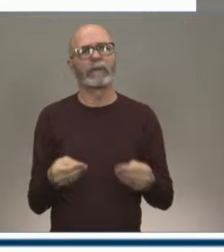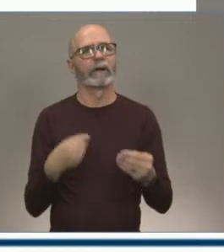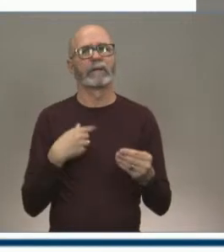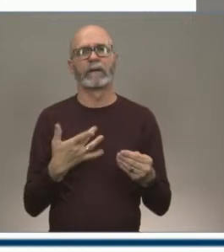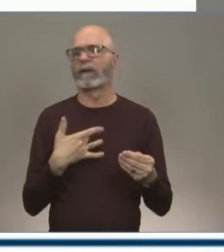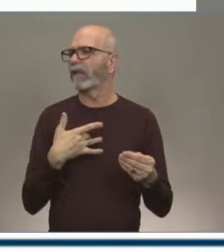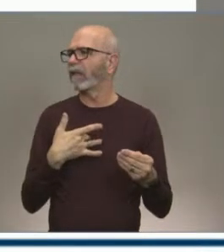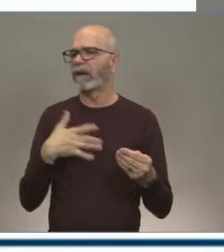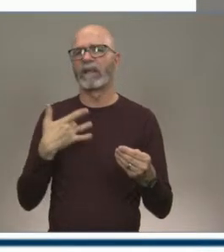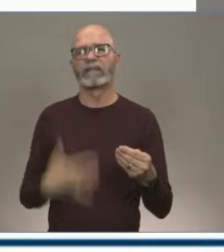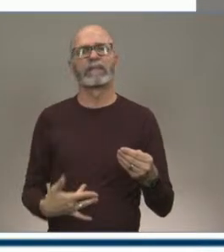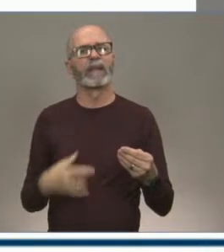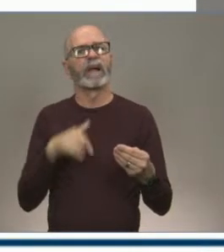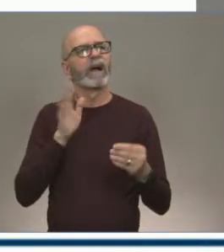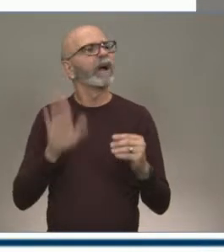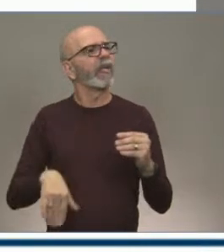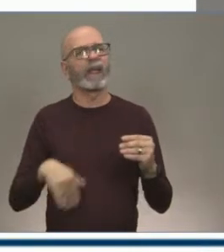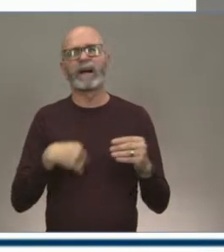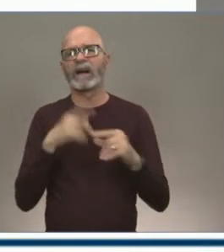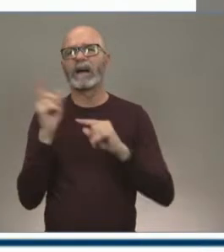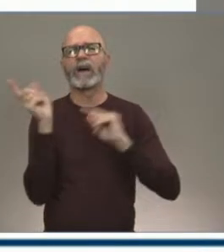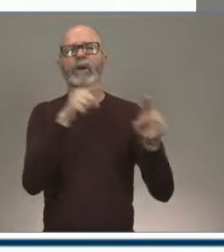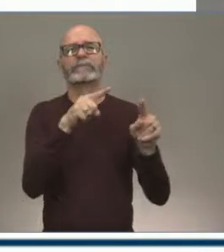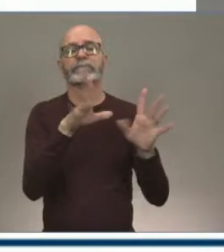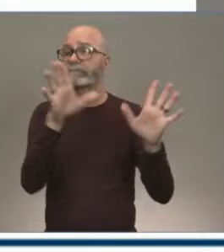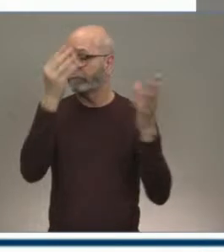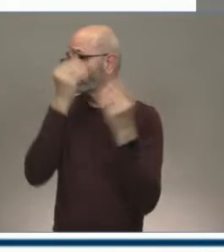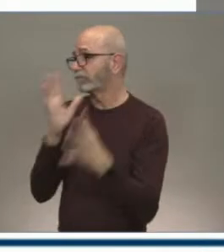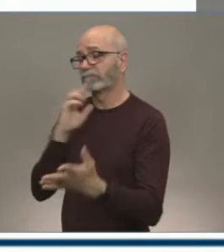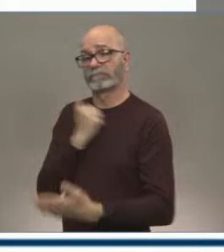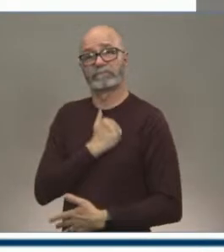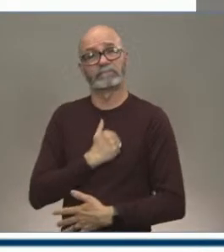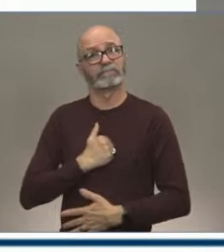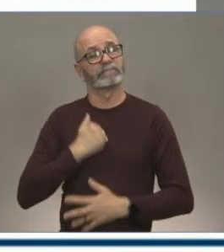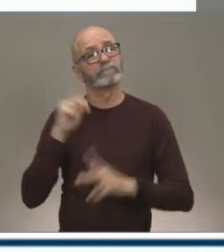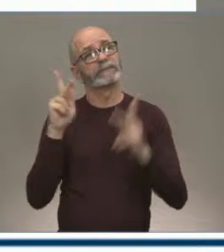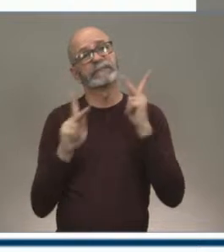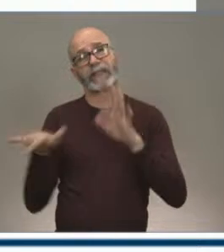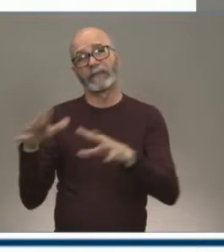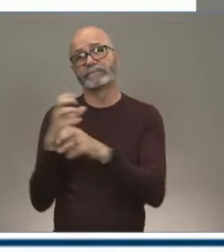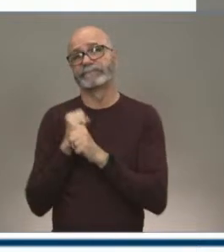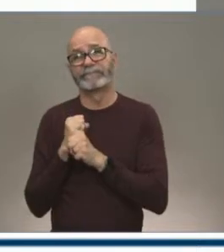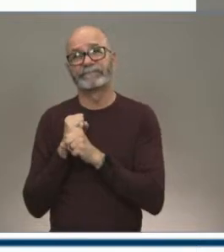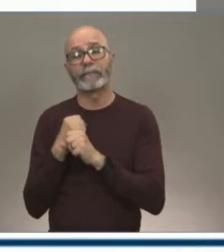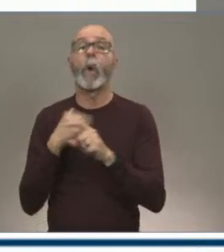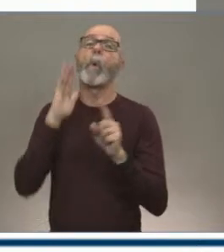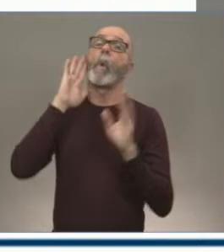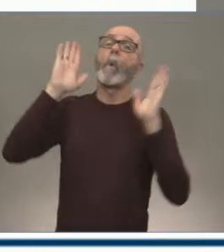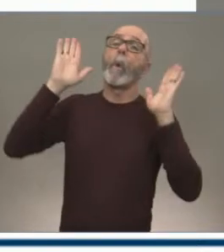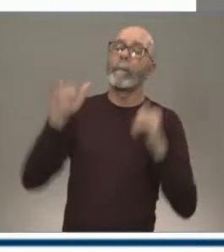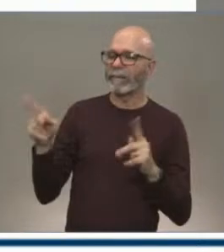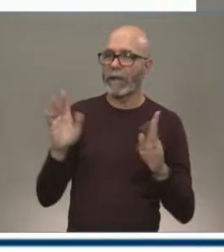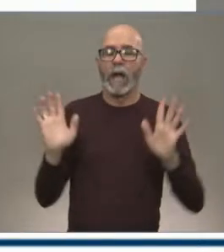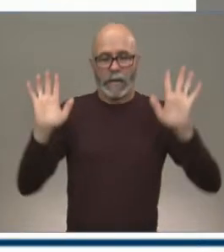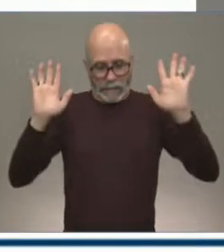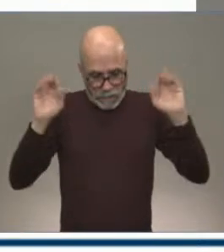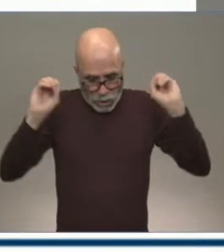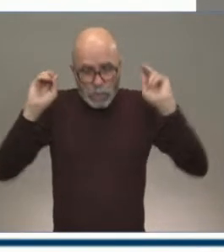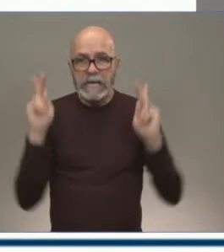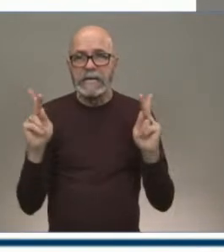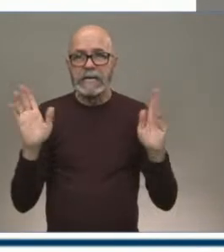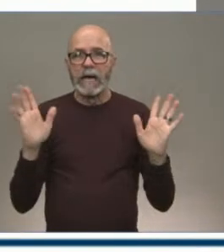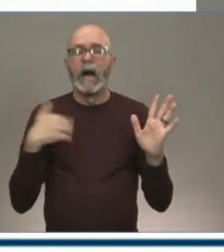able to make an appointment in that clinic, I apologize for that. But I hope you're reassured by the fact that you will get a chance to